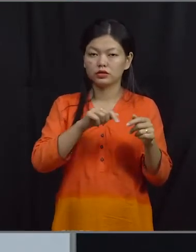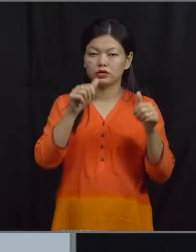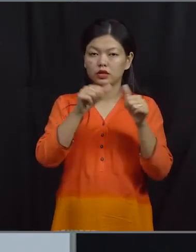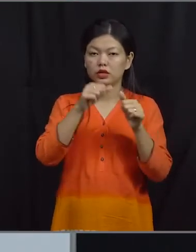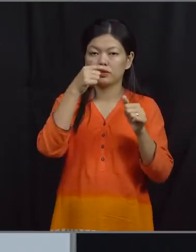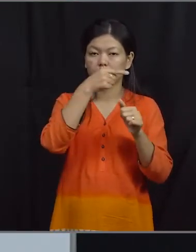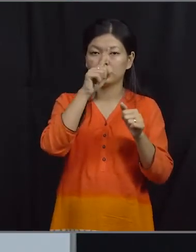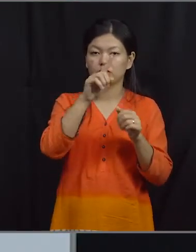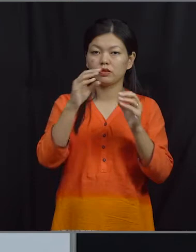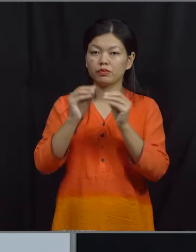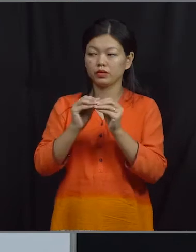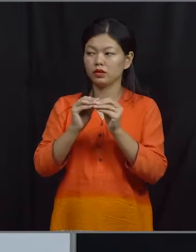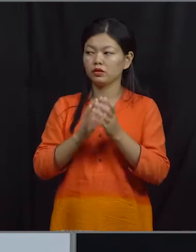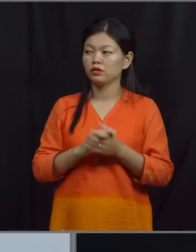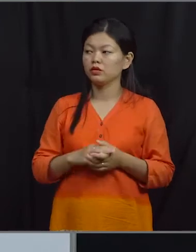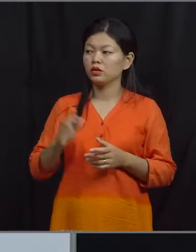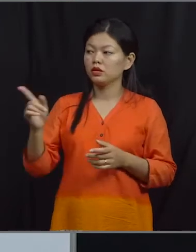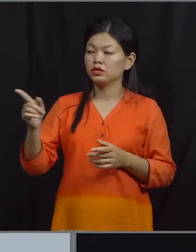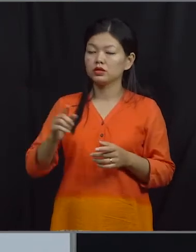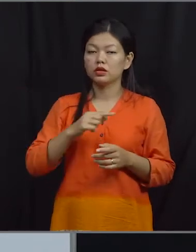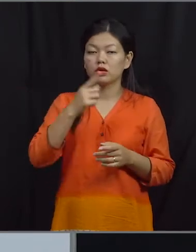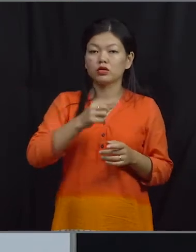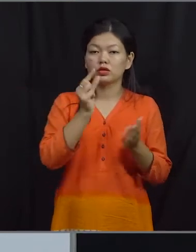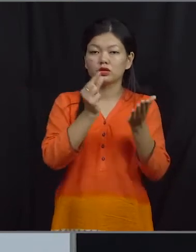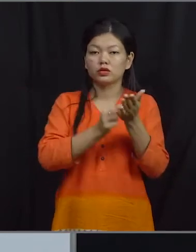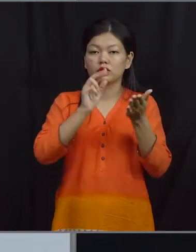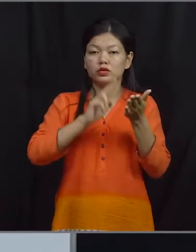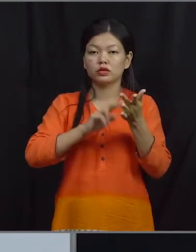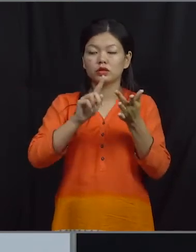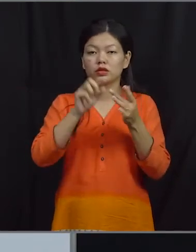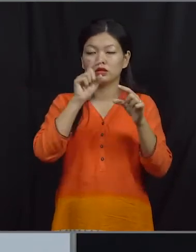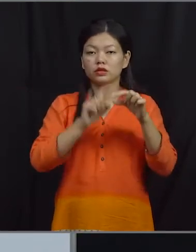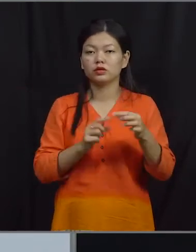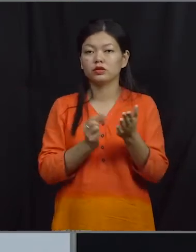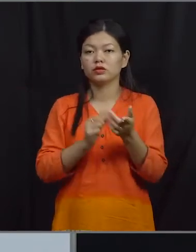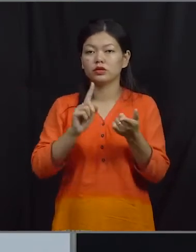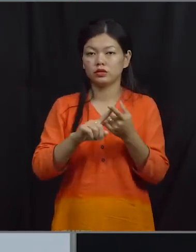of a matrix is always unique. Therefore, this gives us the unique solution.